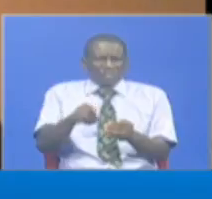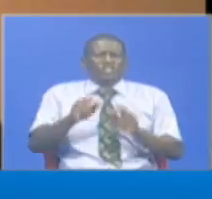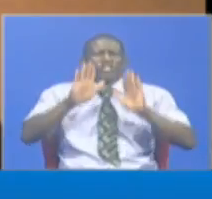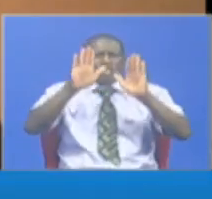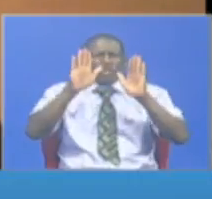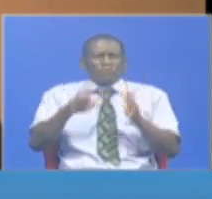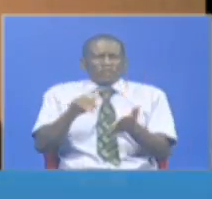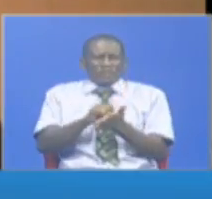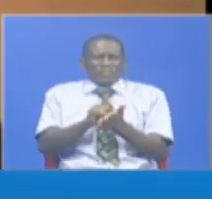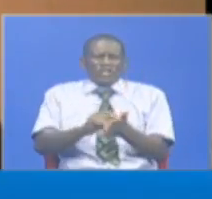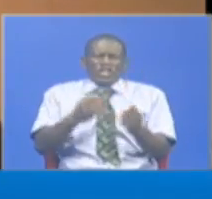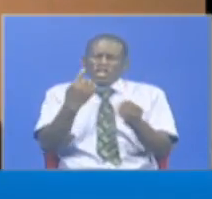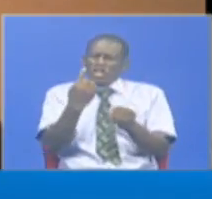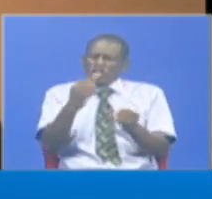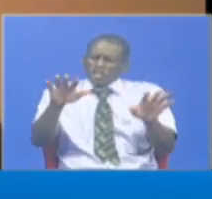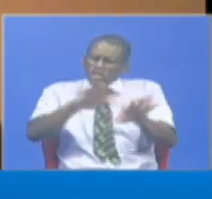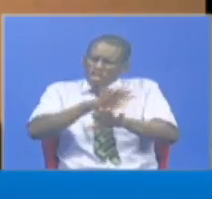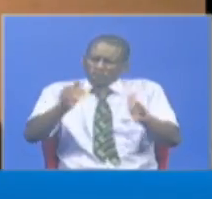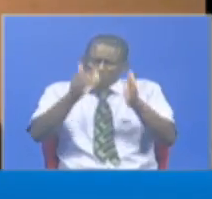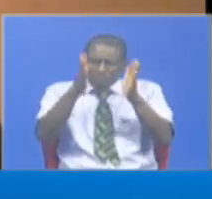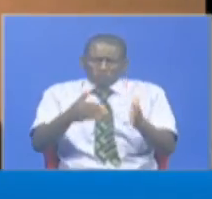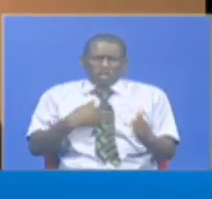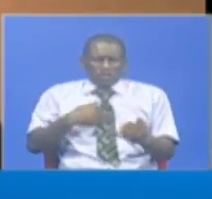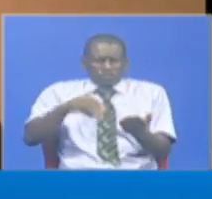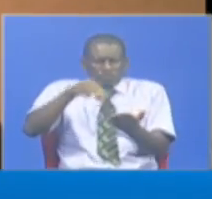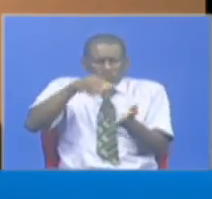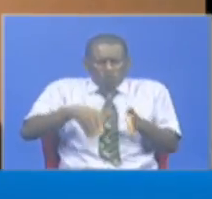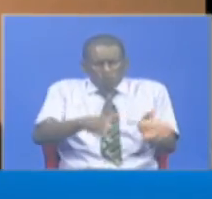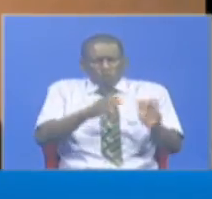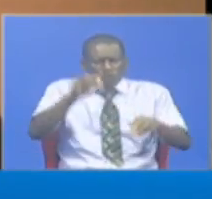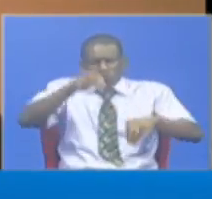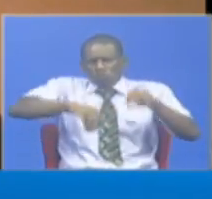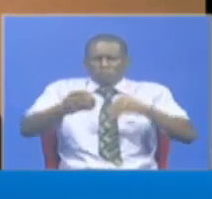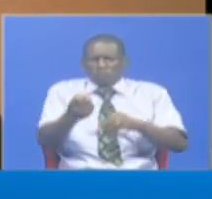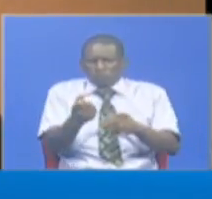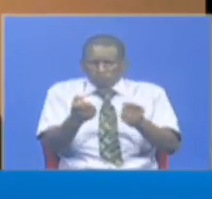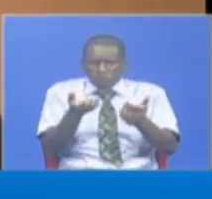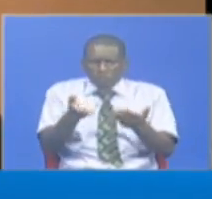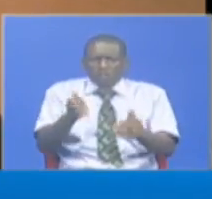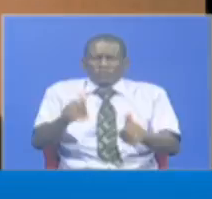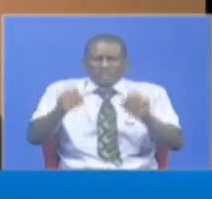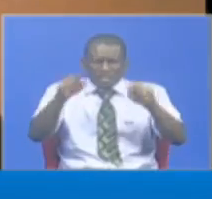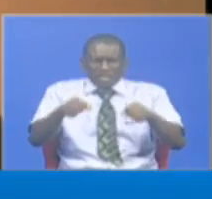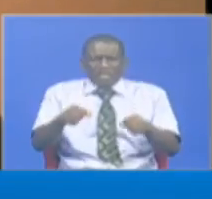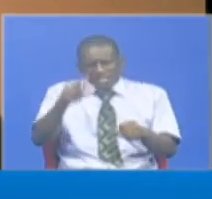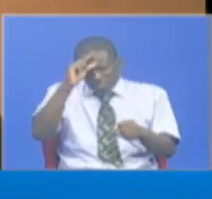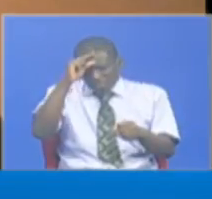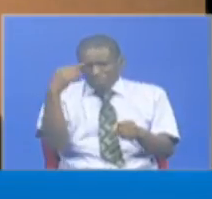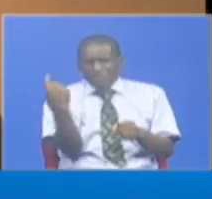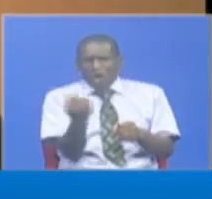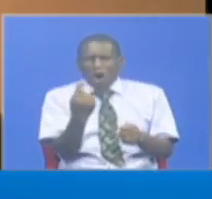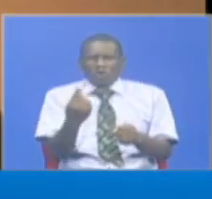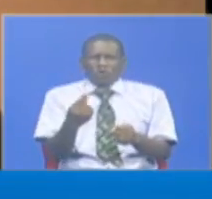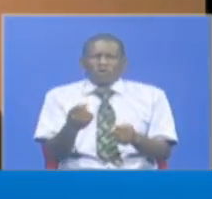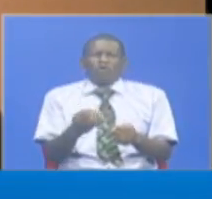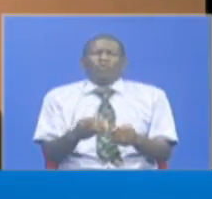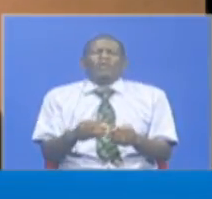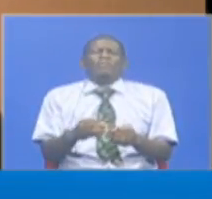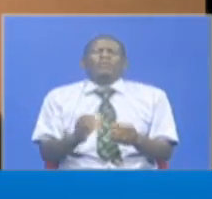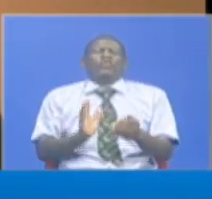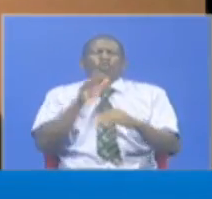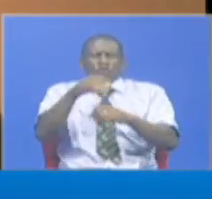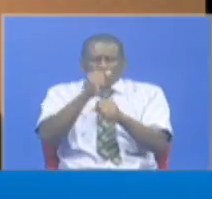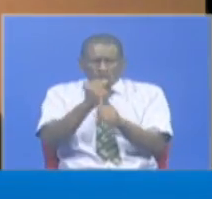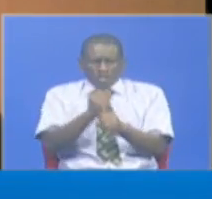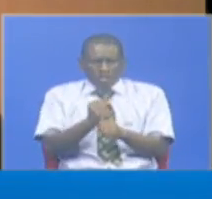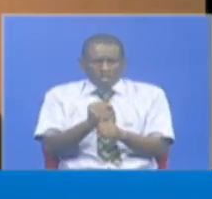that everybody has the space to contribute the little that they can, because the government alone would get overwhelmed. Mm-hmm.